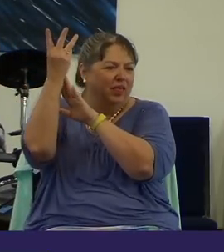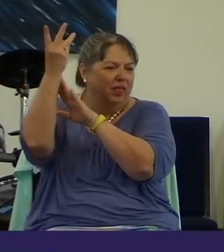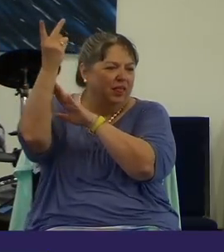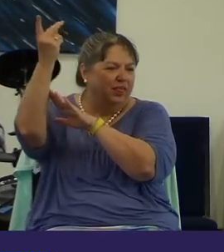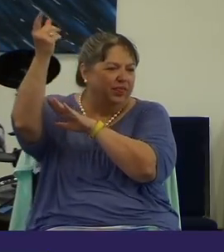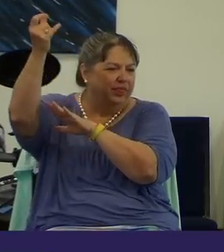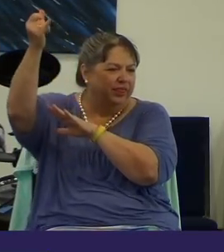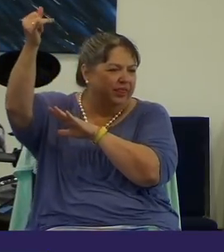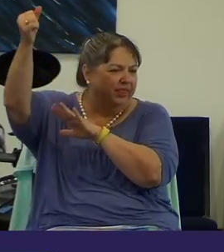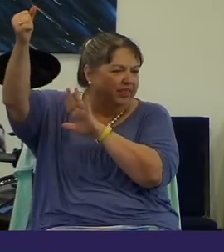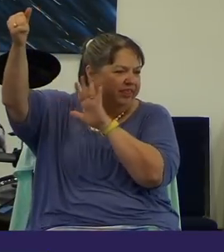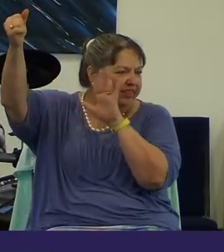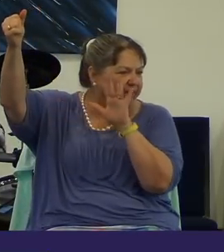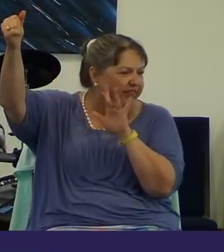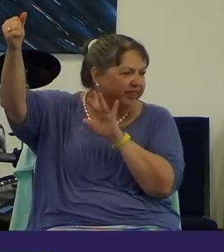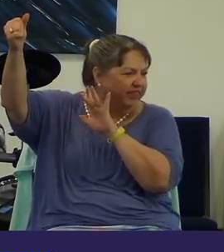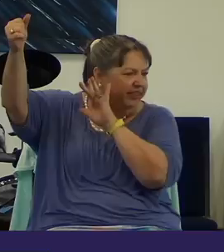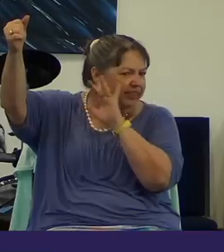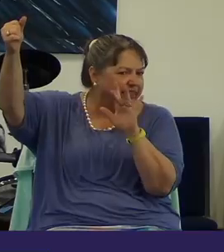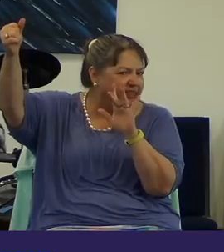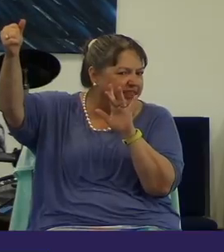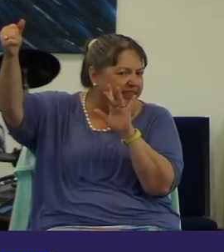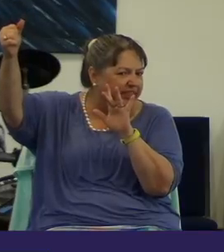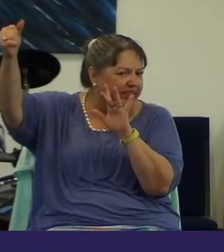whatsoever. Nothing from heaven.